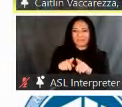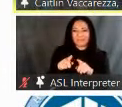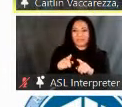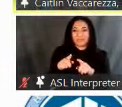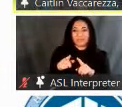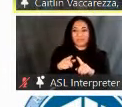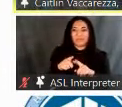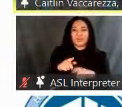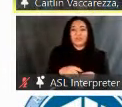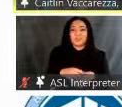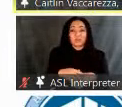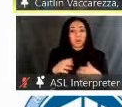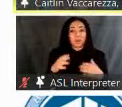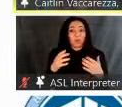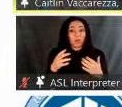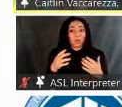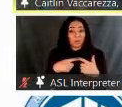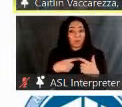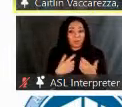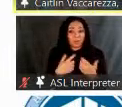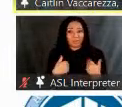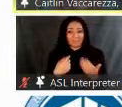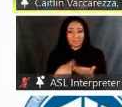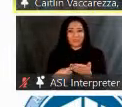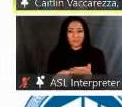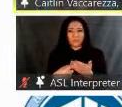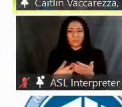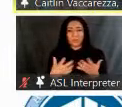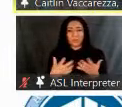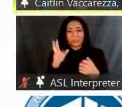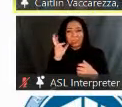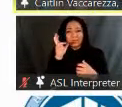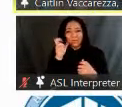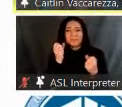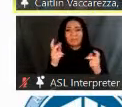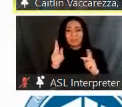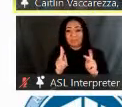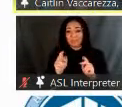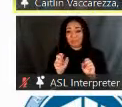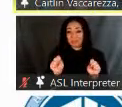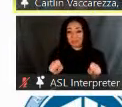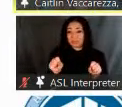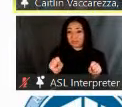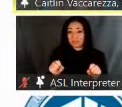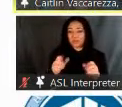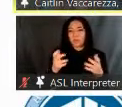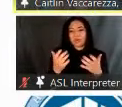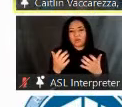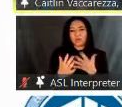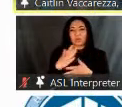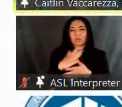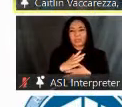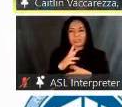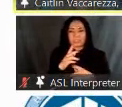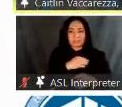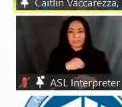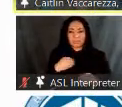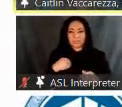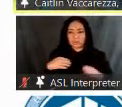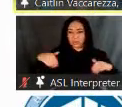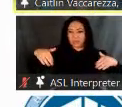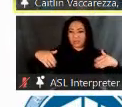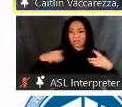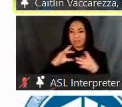as many voices as possible. So we'll try to prioritize hearing from members who have not yet had an opportunity to contribute